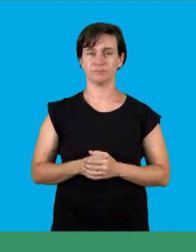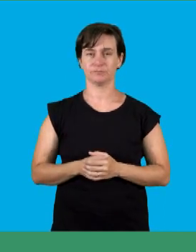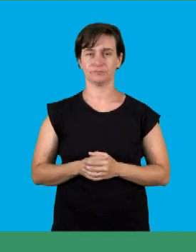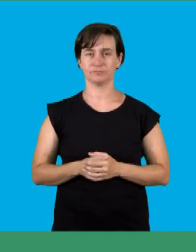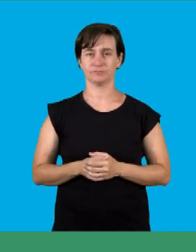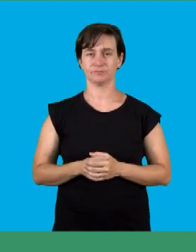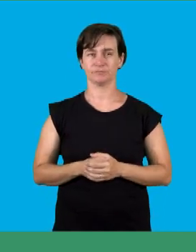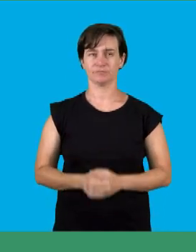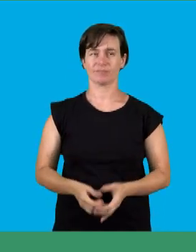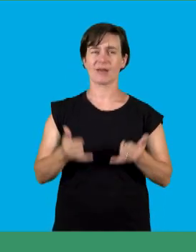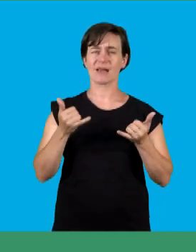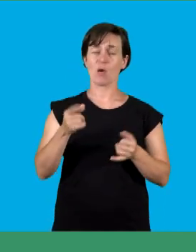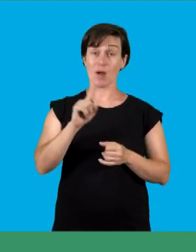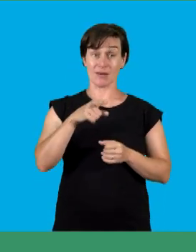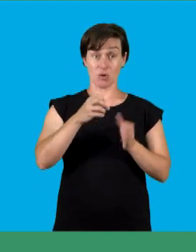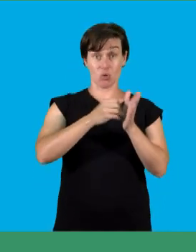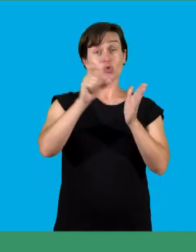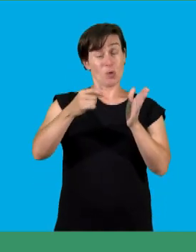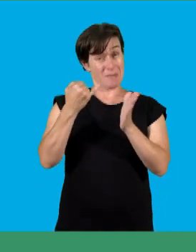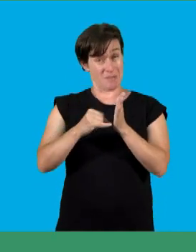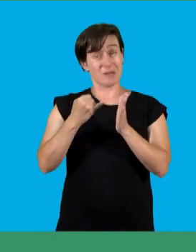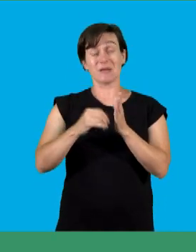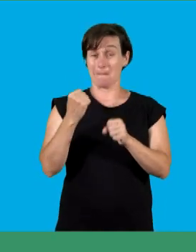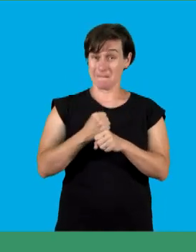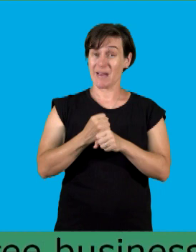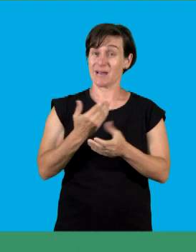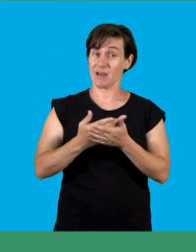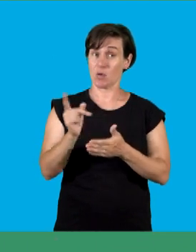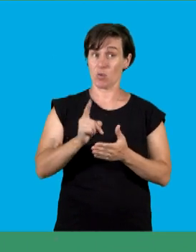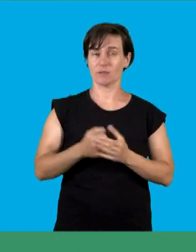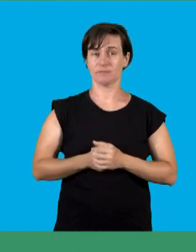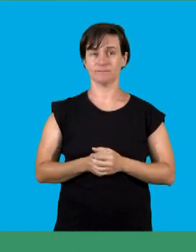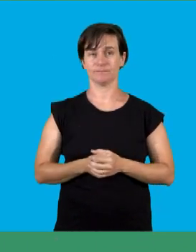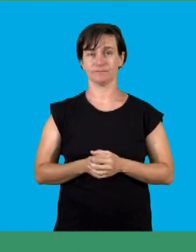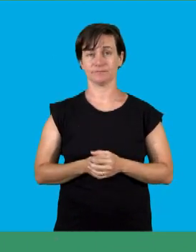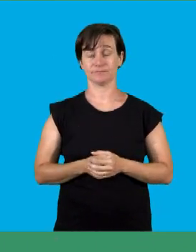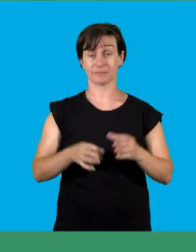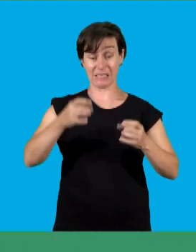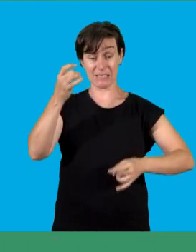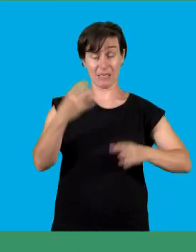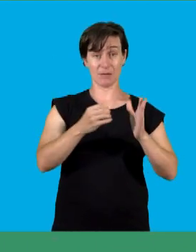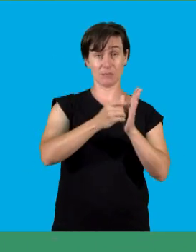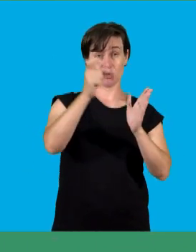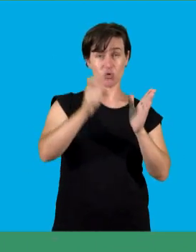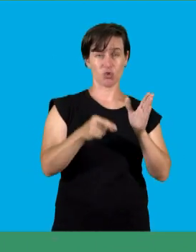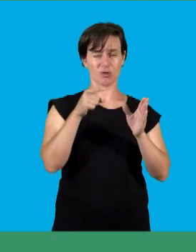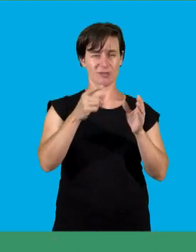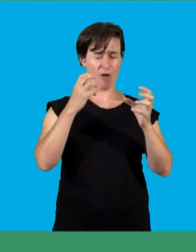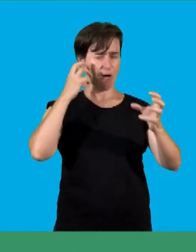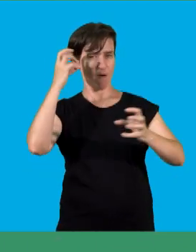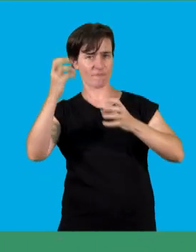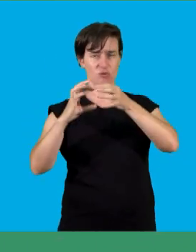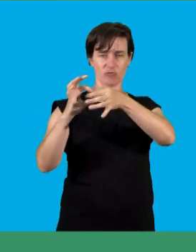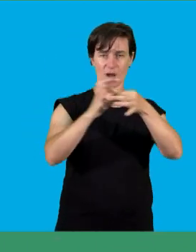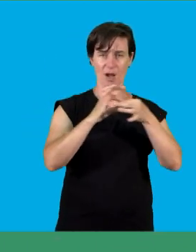business. Let us look at the common errors recap. Here are the misconceptions. Some learners confuse the